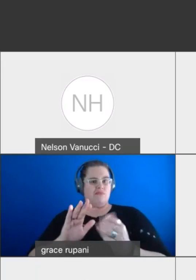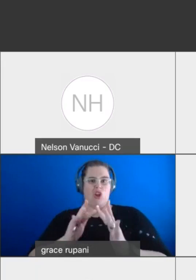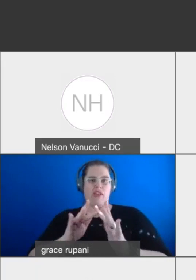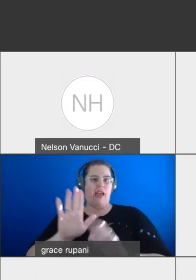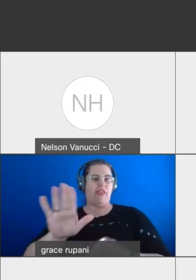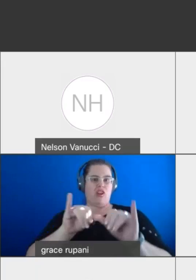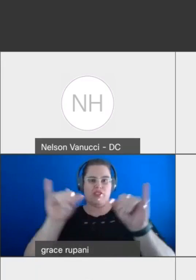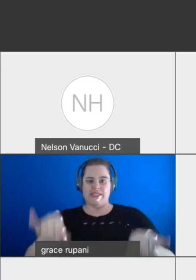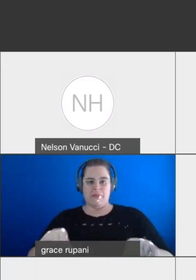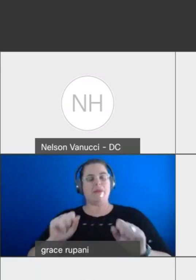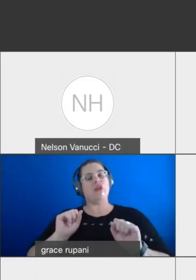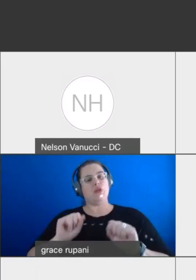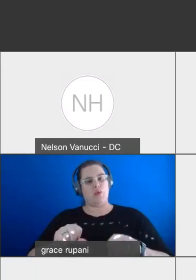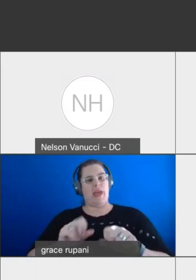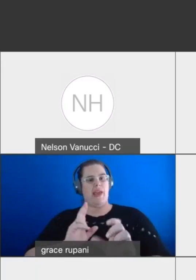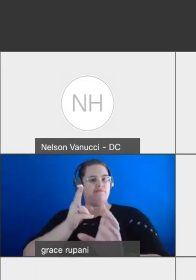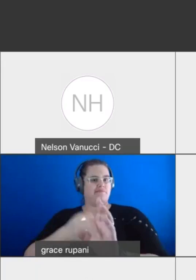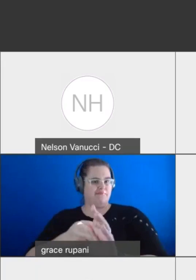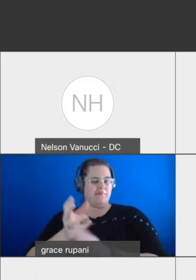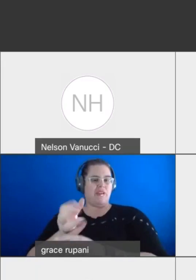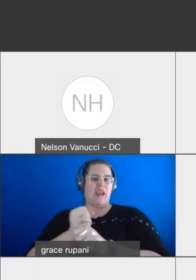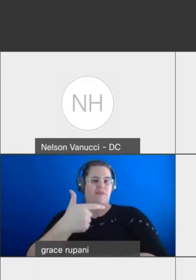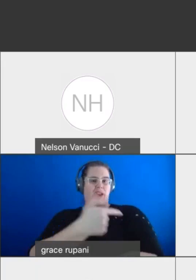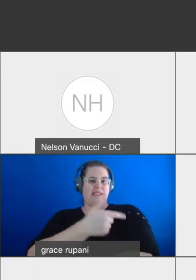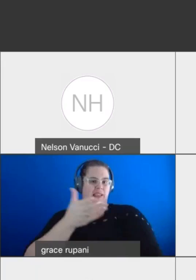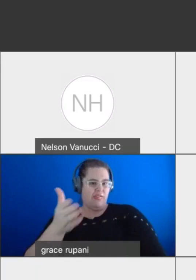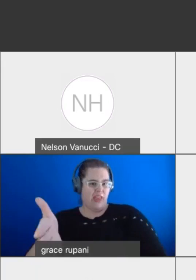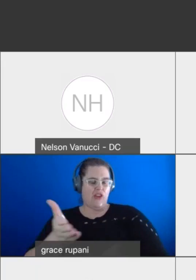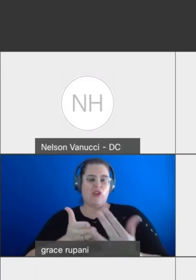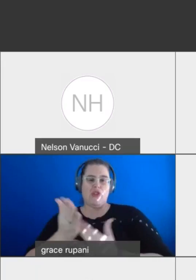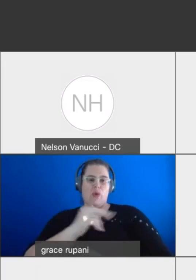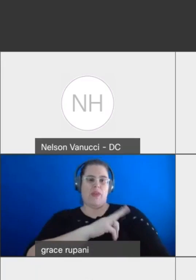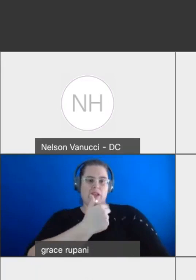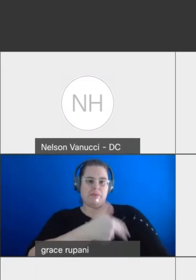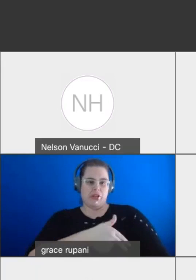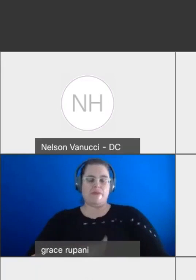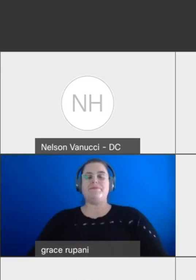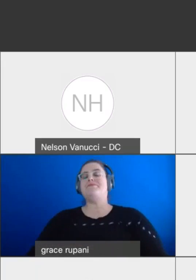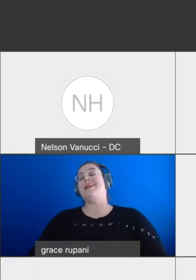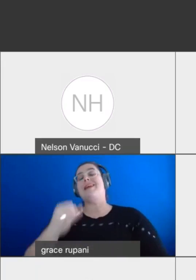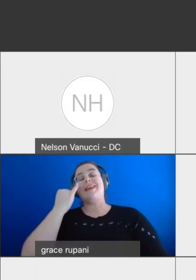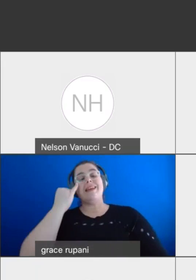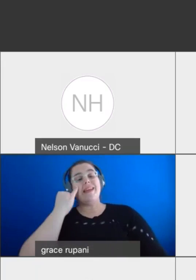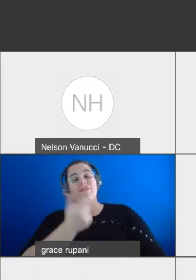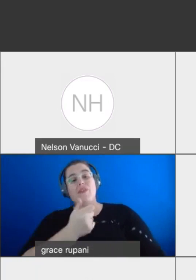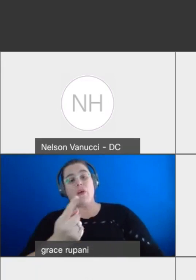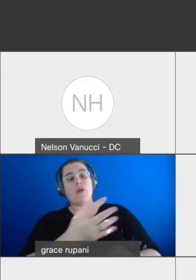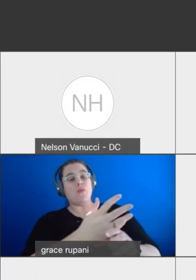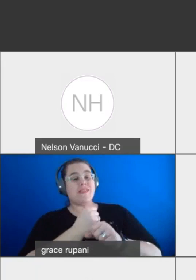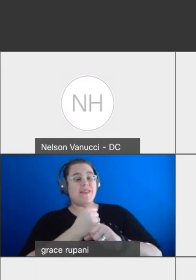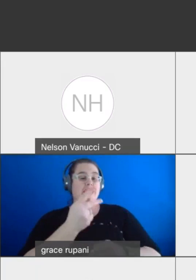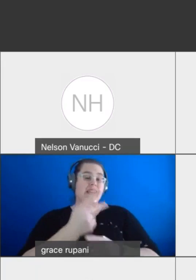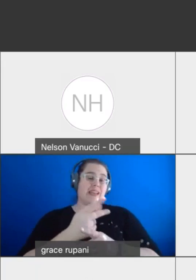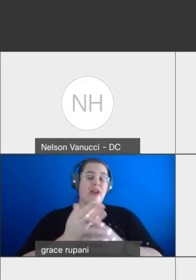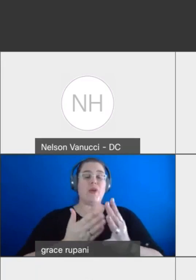those. For people who receive care through the federally qualified health centers in the district, there are a number of